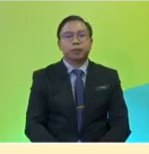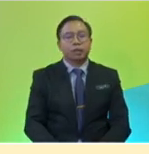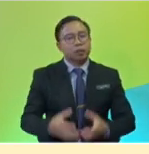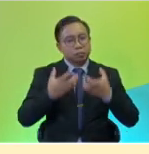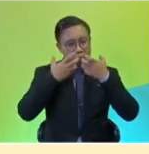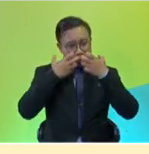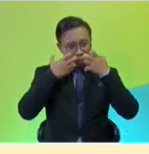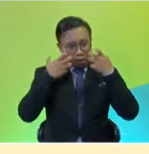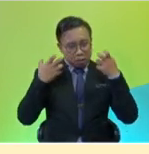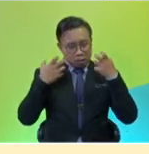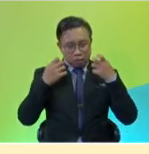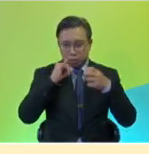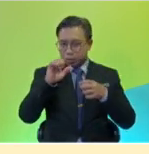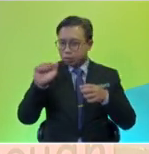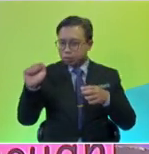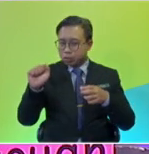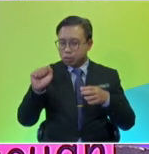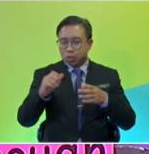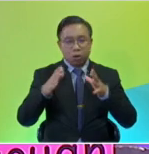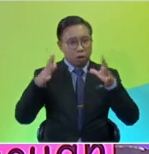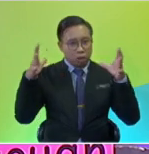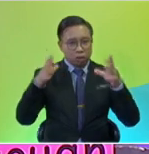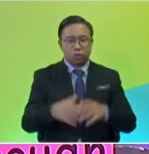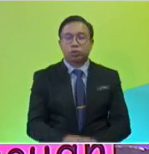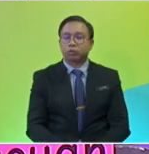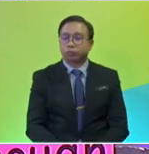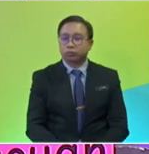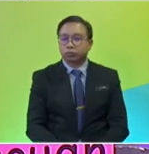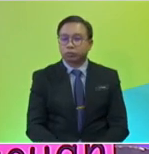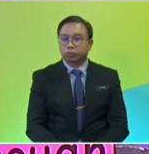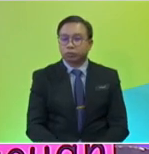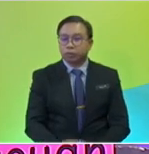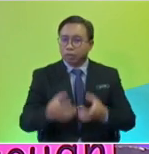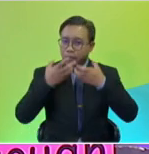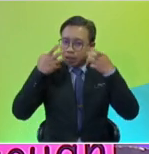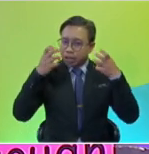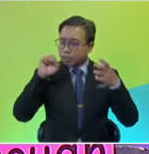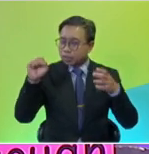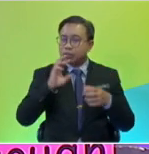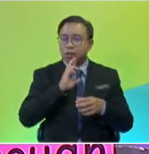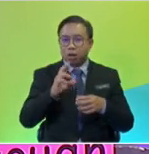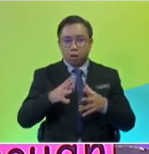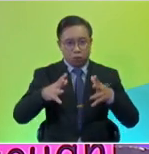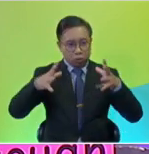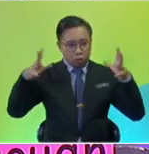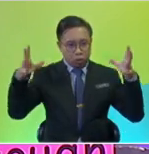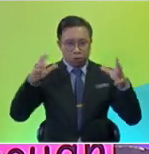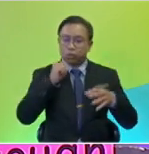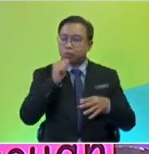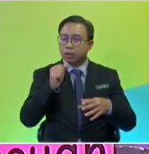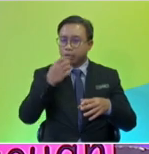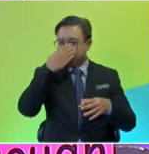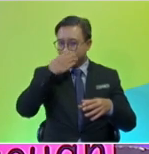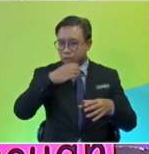You can say the animals in plural. Yep. Right? Tigers are large, but elephants